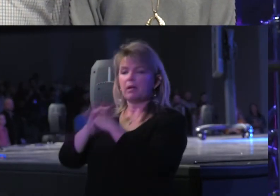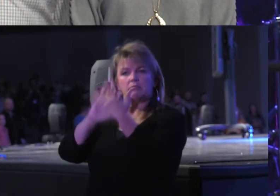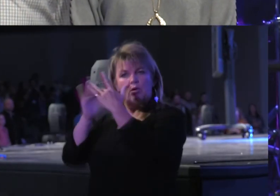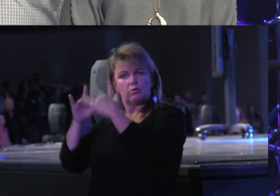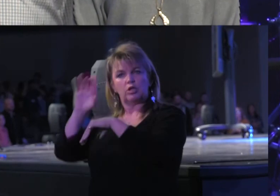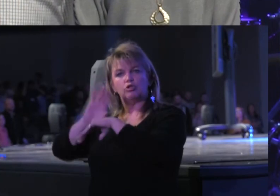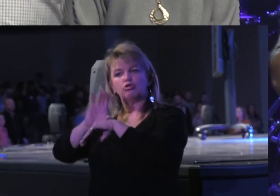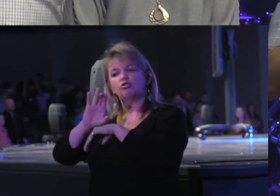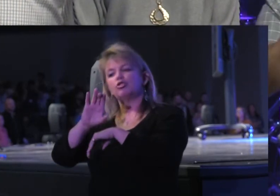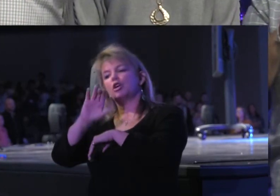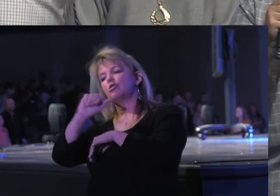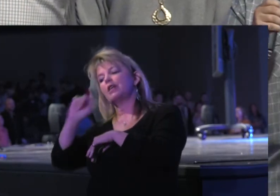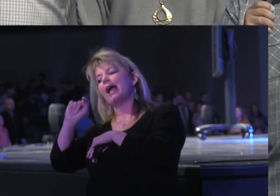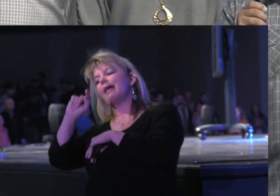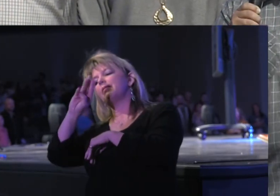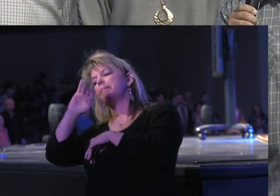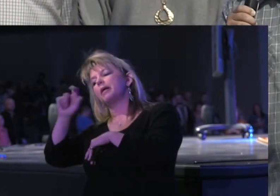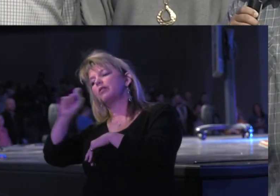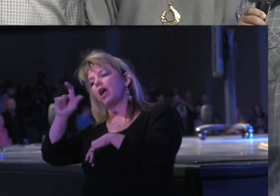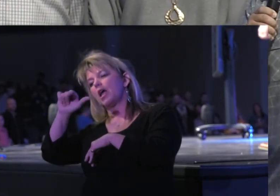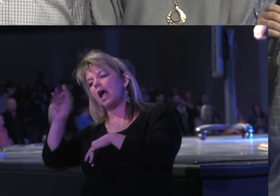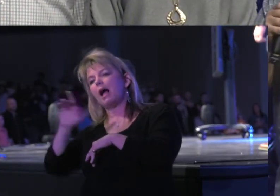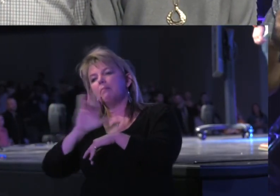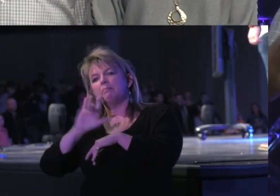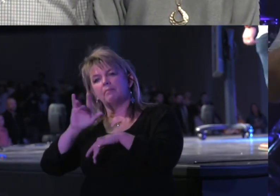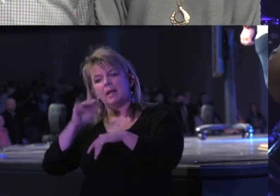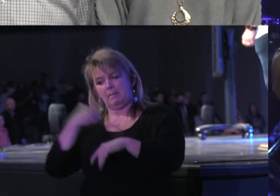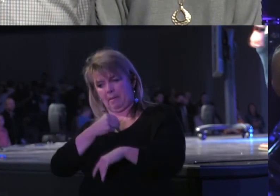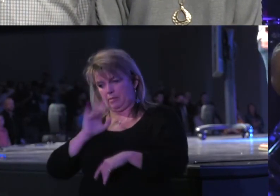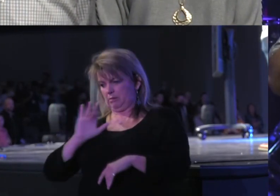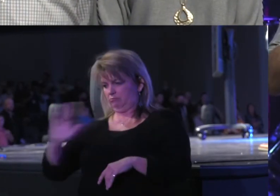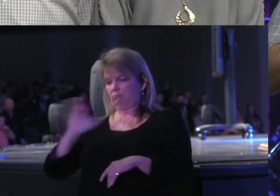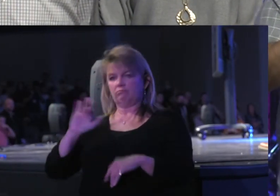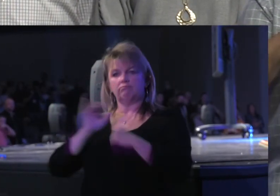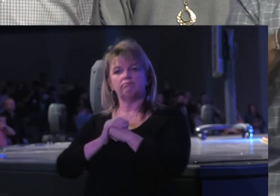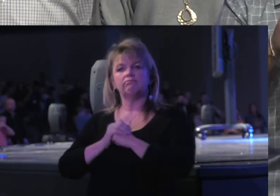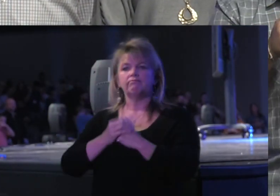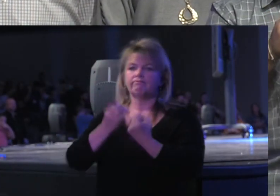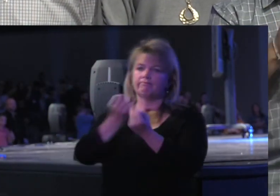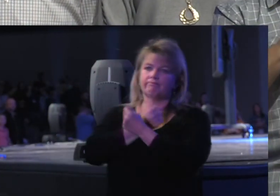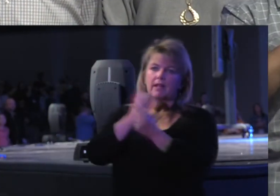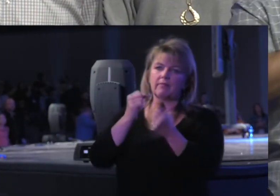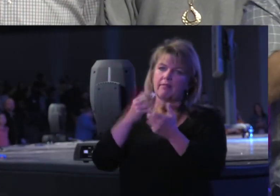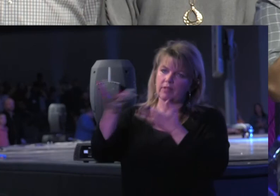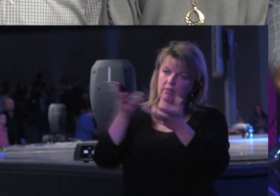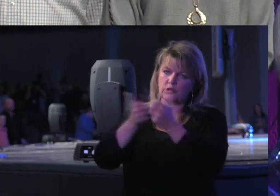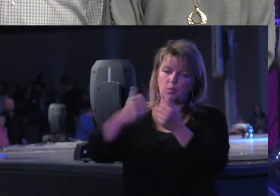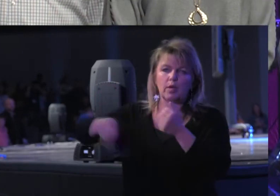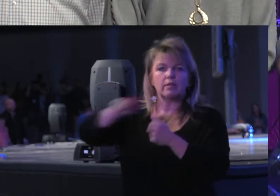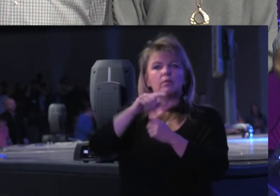check out churchatthemill.com and click on membership. We would love to have that conversation with you, and